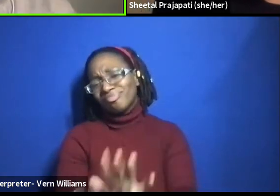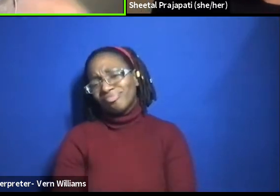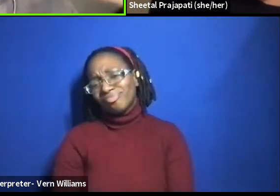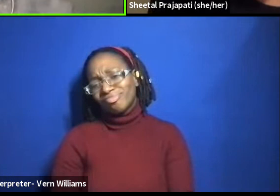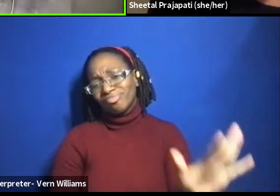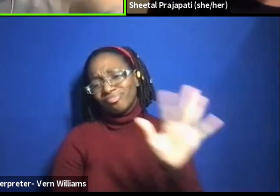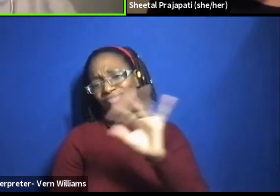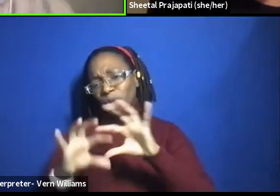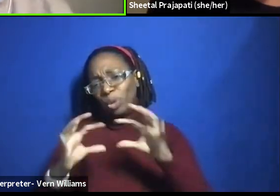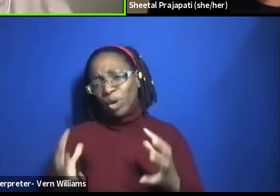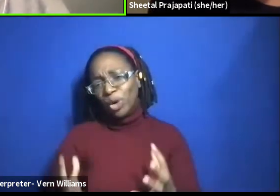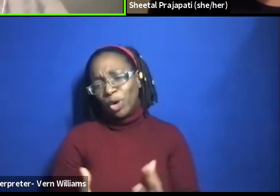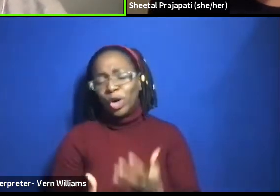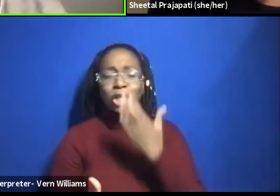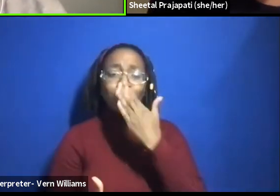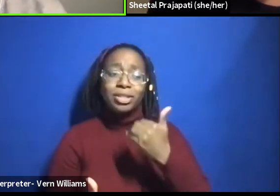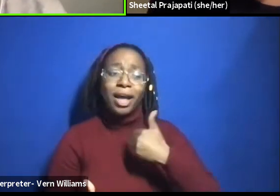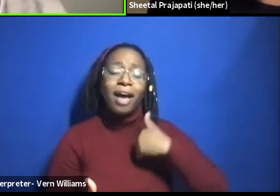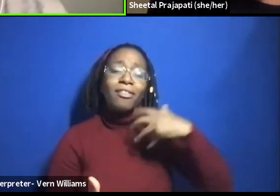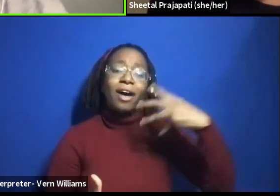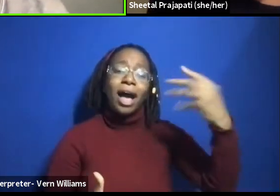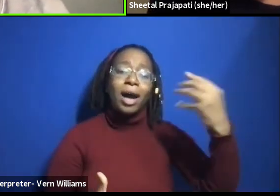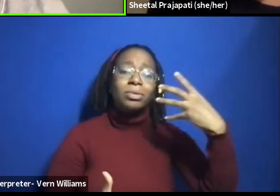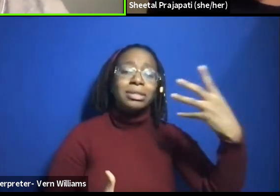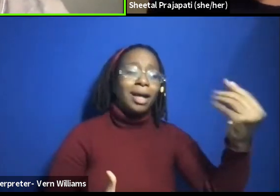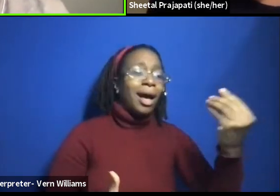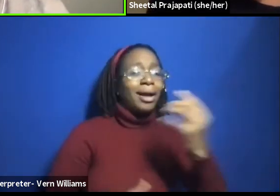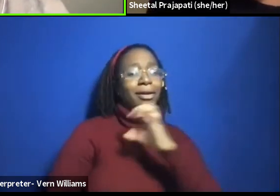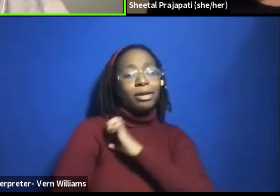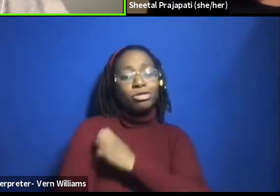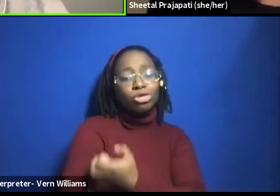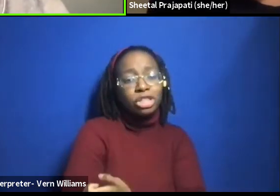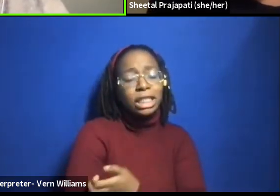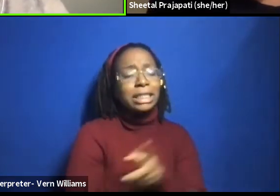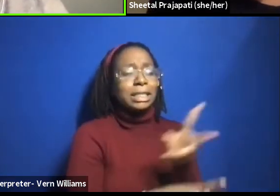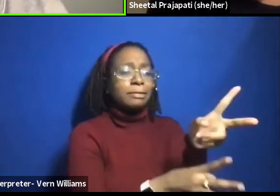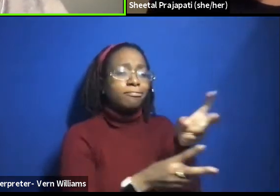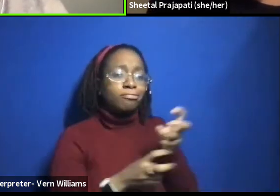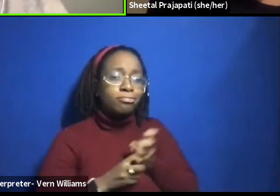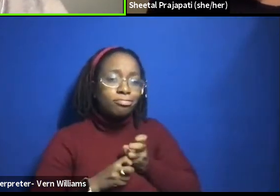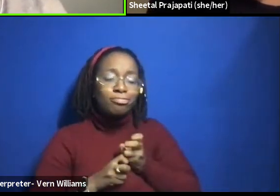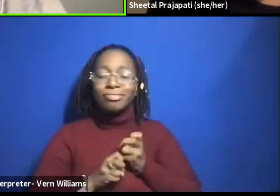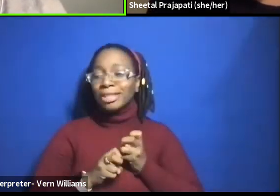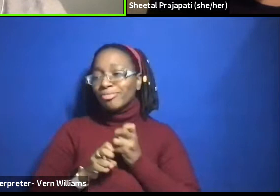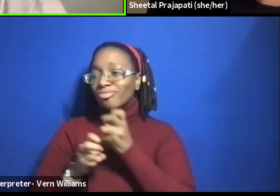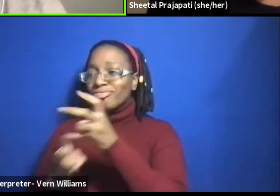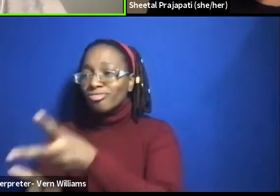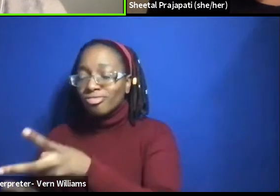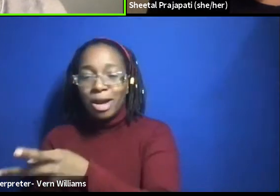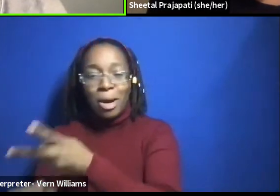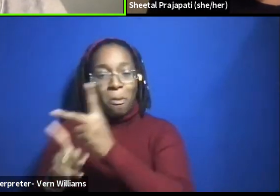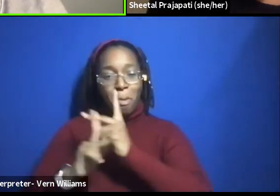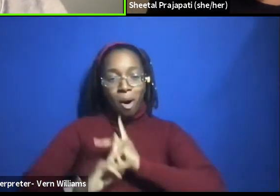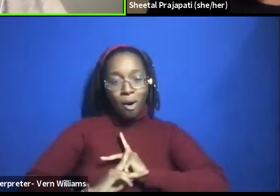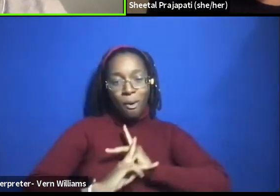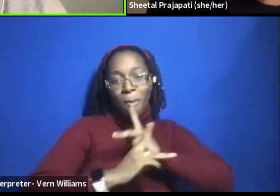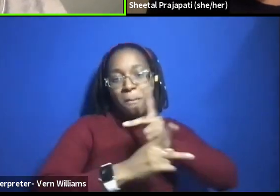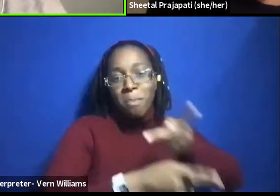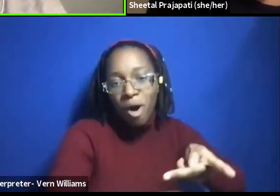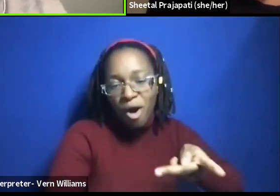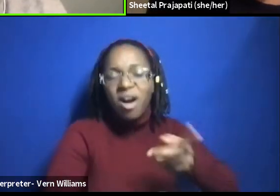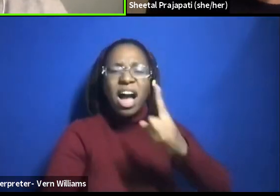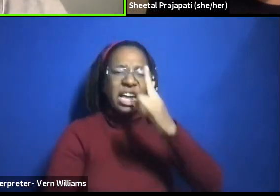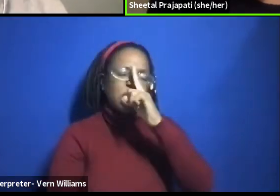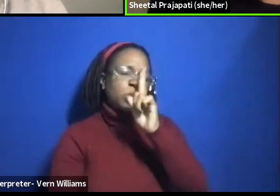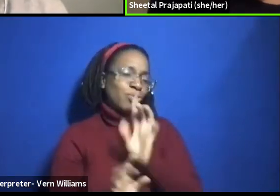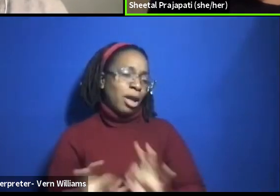outside energies and draw from outside energies. Mm-hmm. And I think that's just really so important for anything we do.